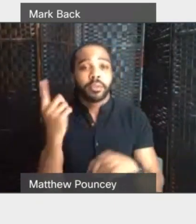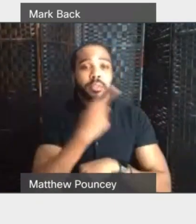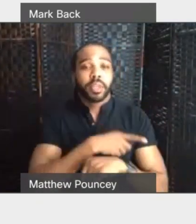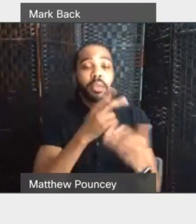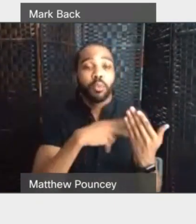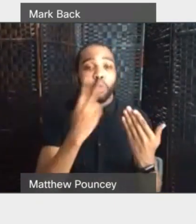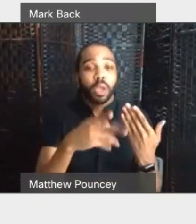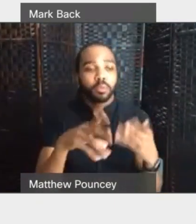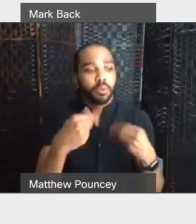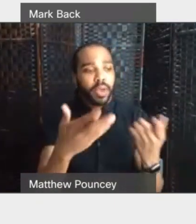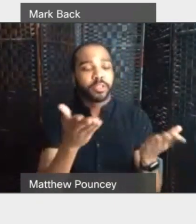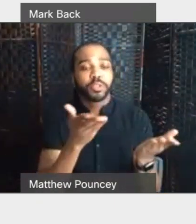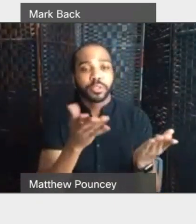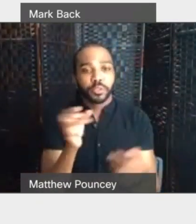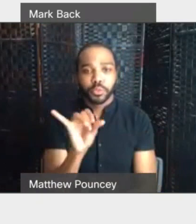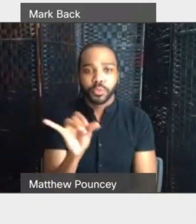render services.